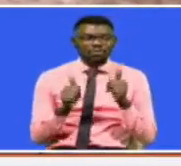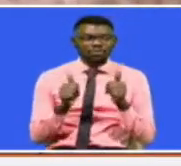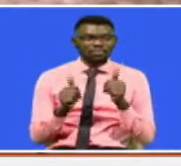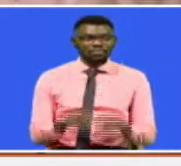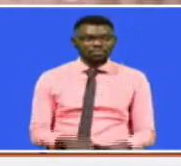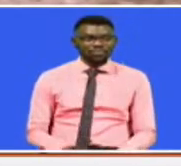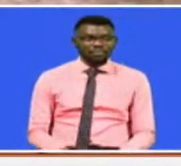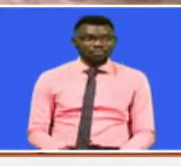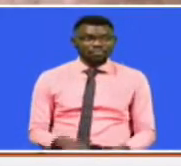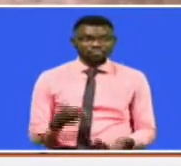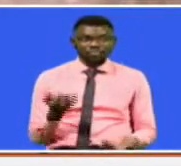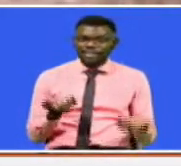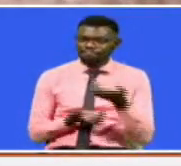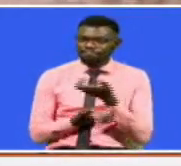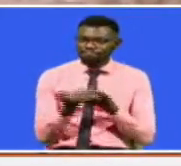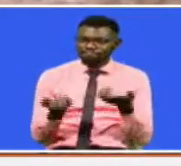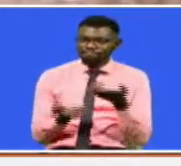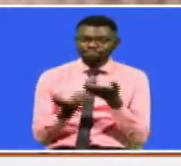economic inclusiveness.